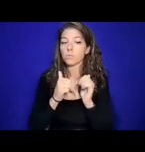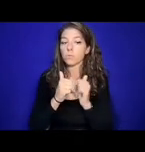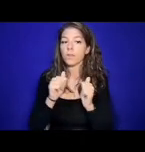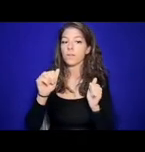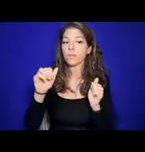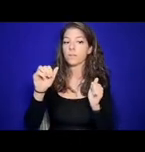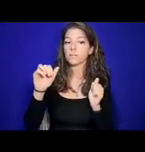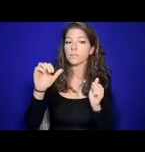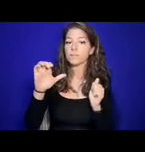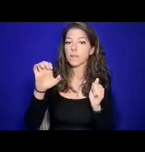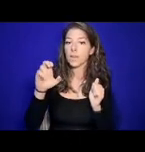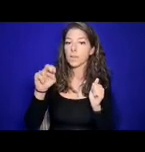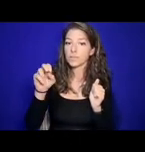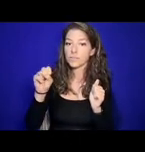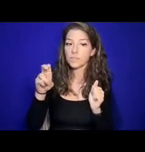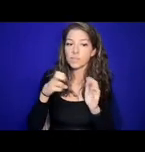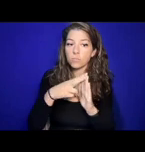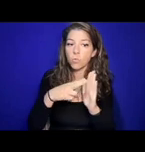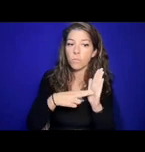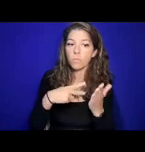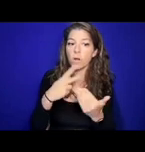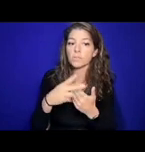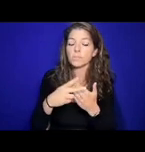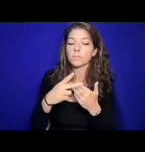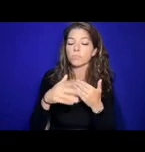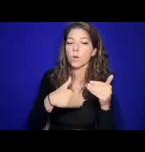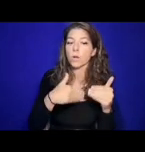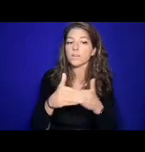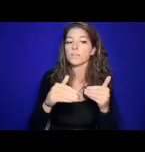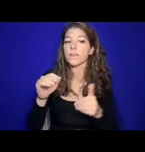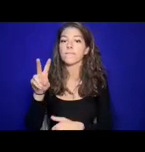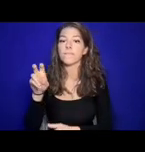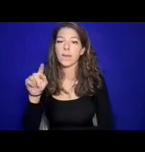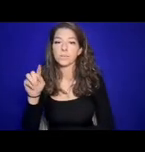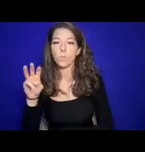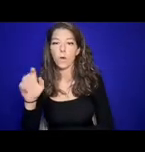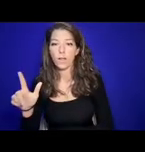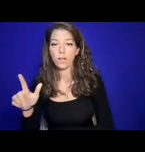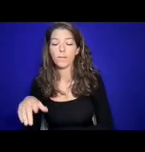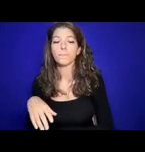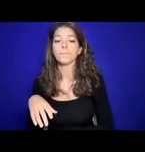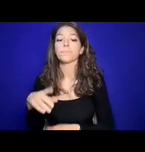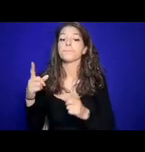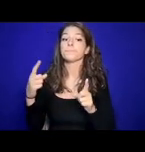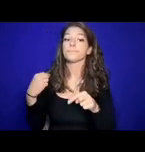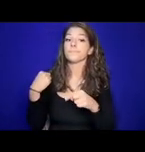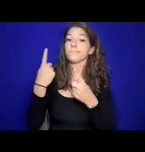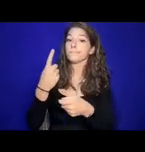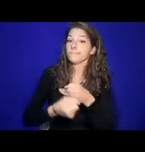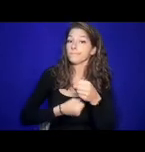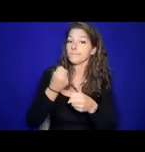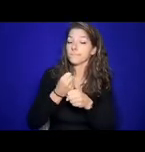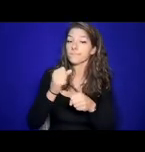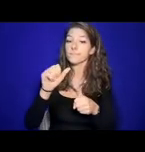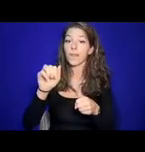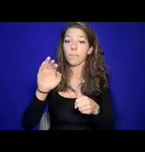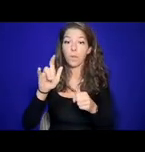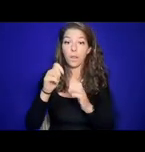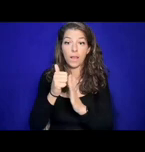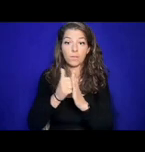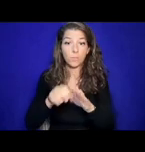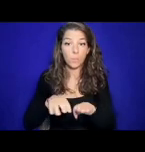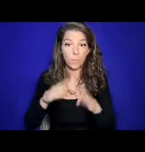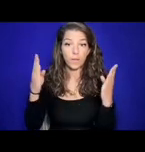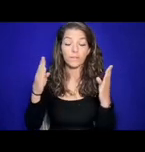Ascensus enrollment process and the Vestwell enrollment process. So throughout the years that ABLE accounts have been opened, the